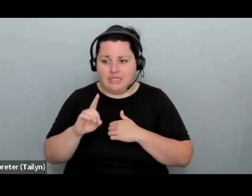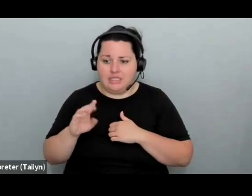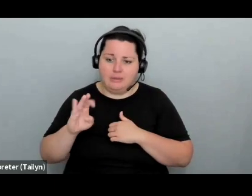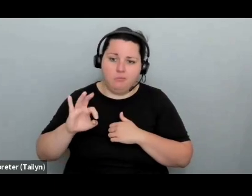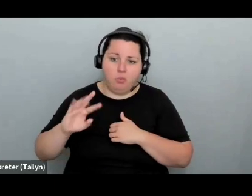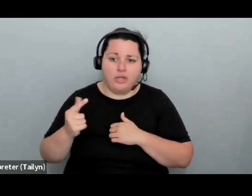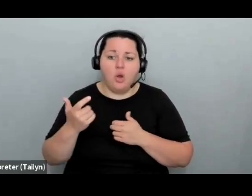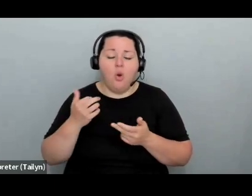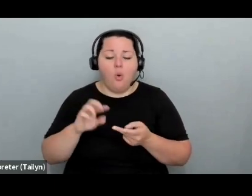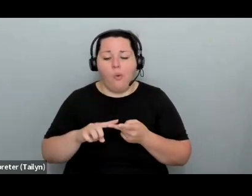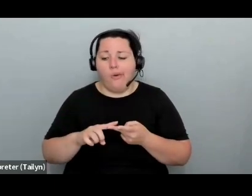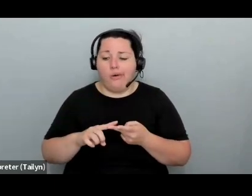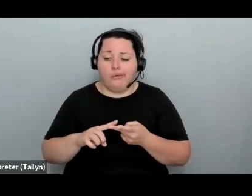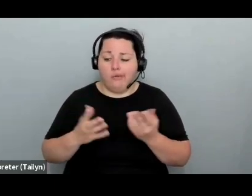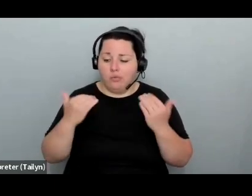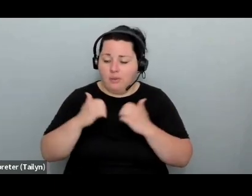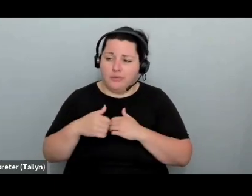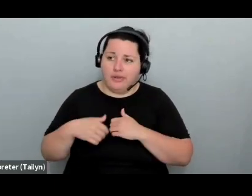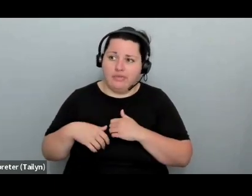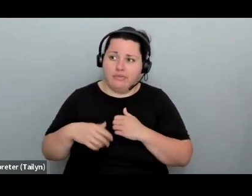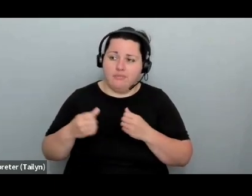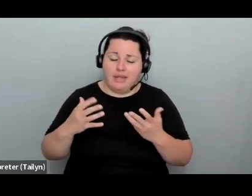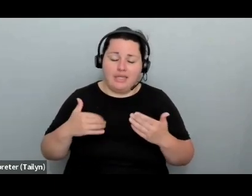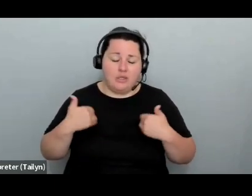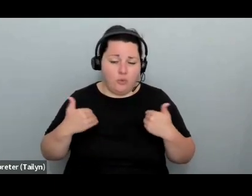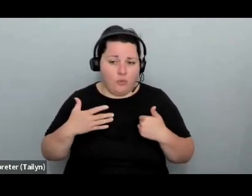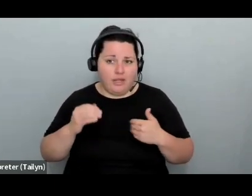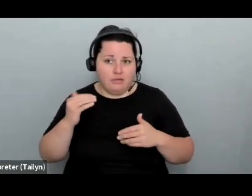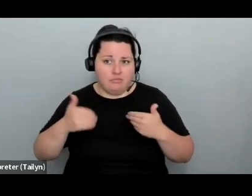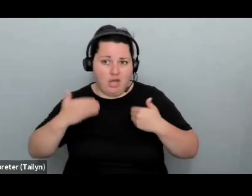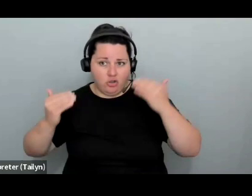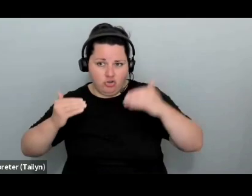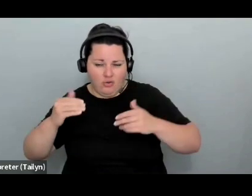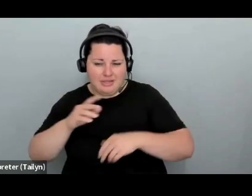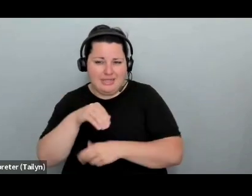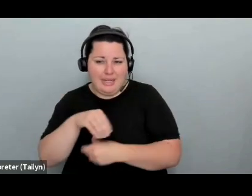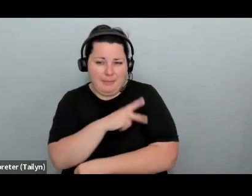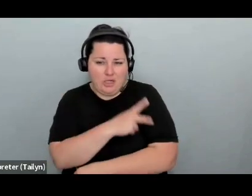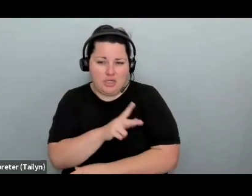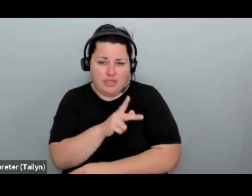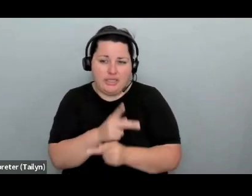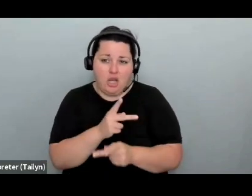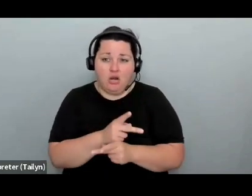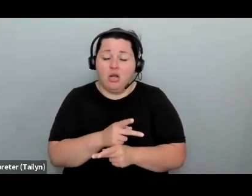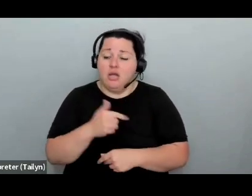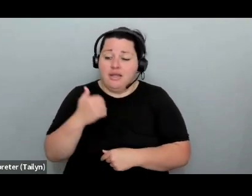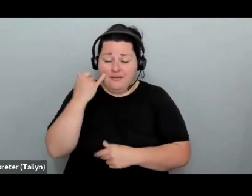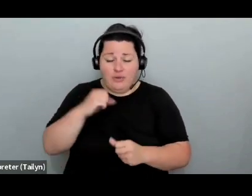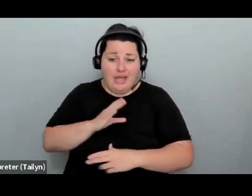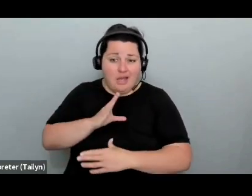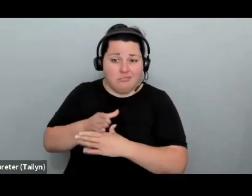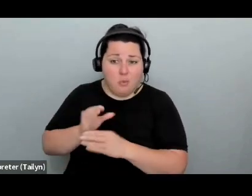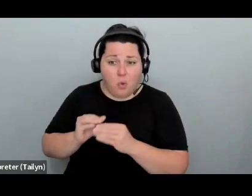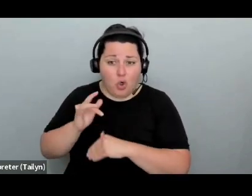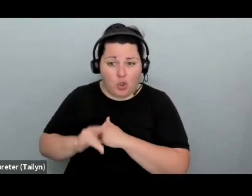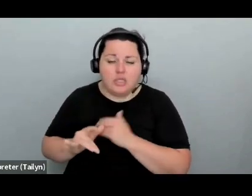overwhelmed with high levels of youth and young adults and inpatient care. So aiding people when they need to be aided as early as possible